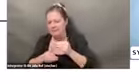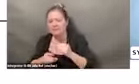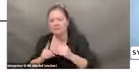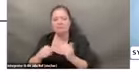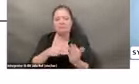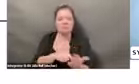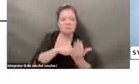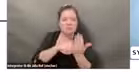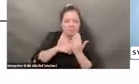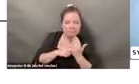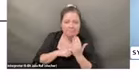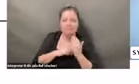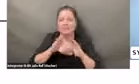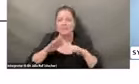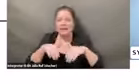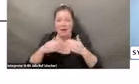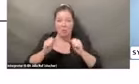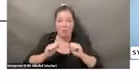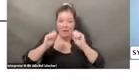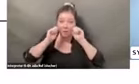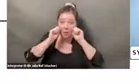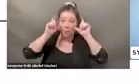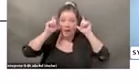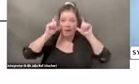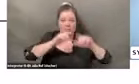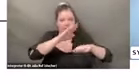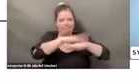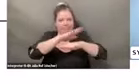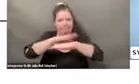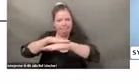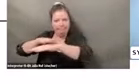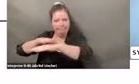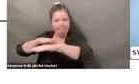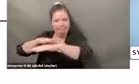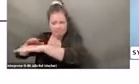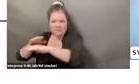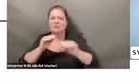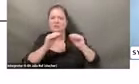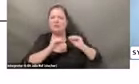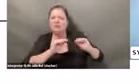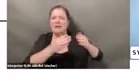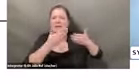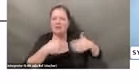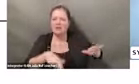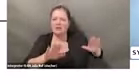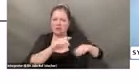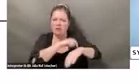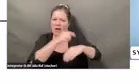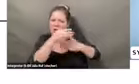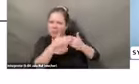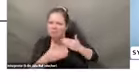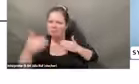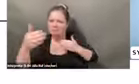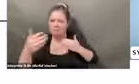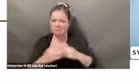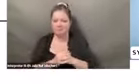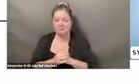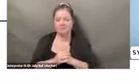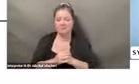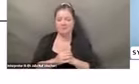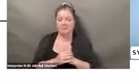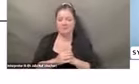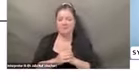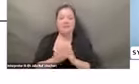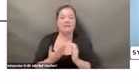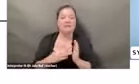raise awareness on accessibility beyond the scope of the training. Then moving to chapter 4, which